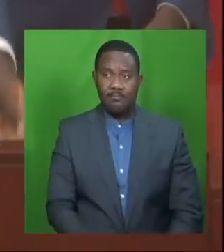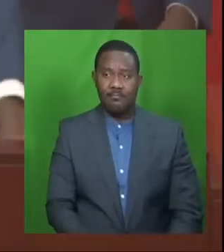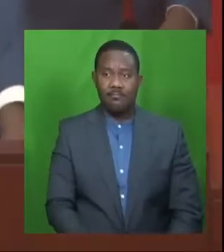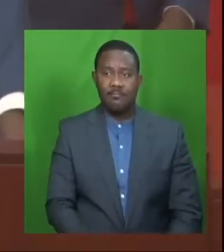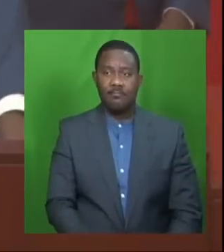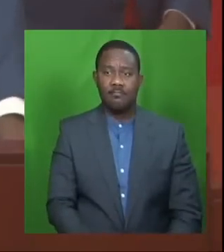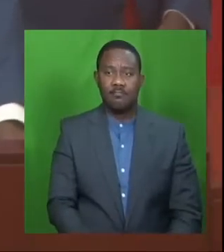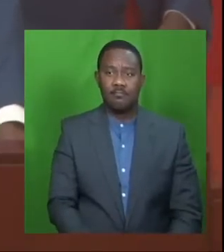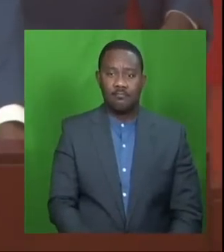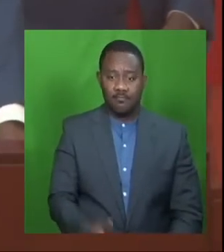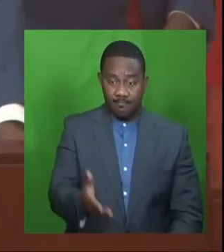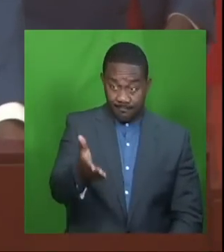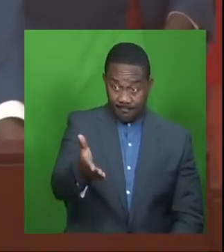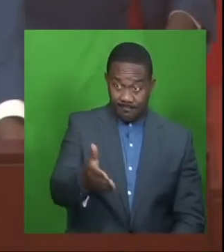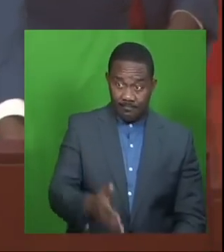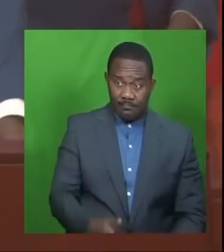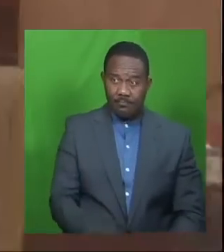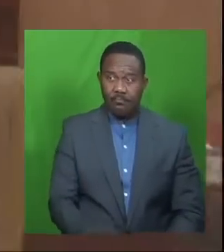Yes, Majority Chief Whip.